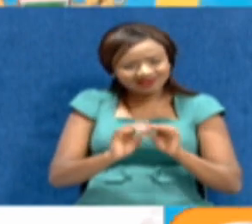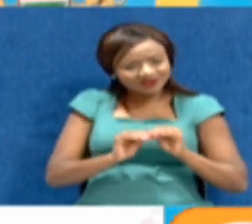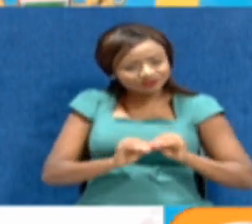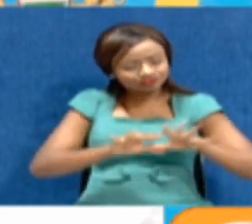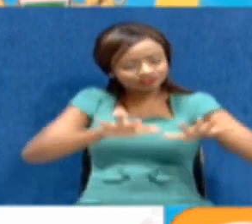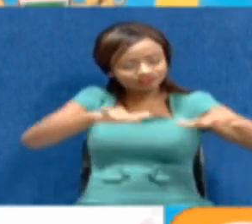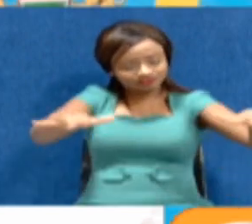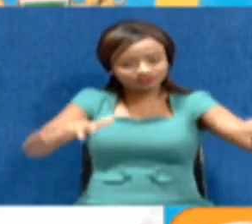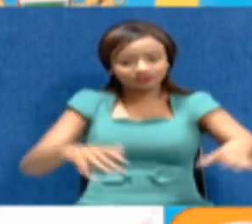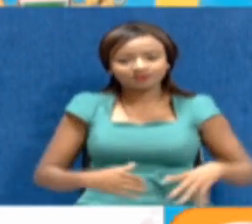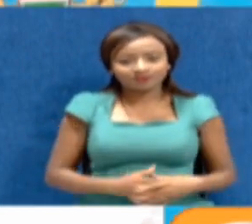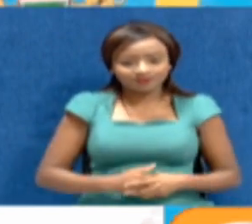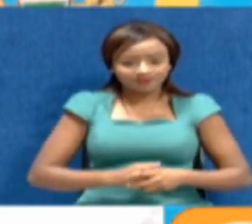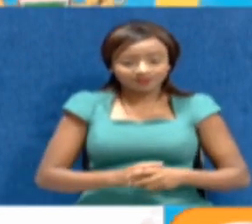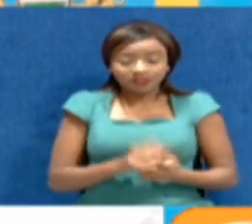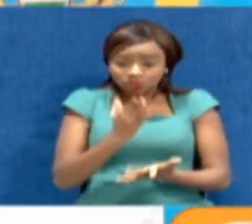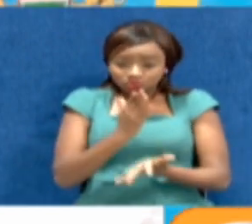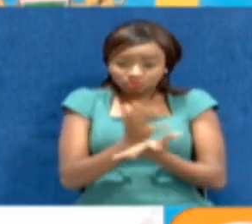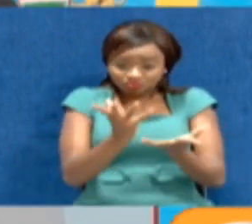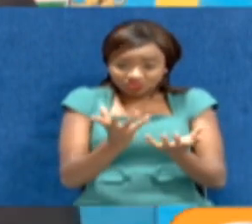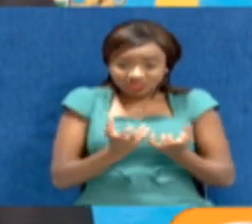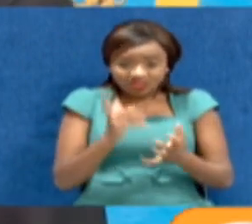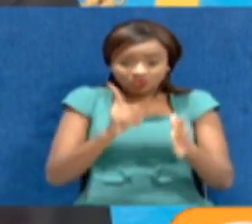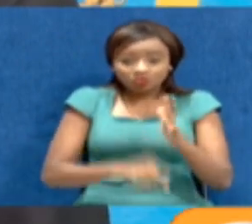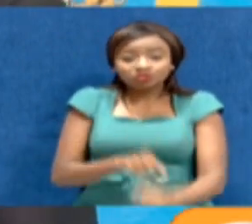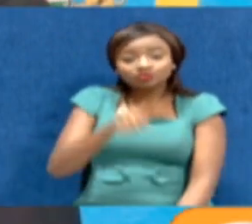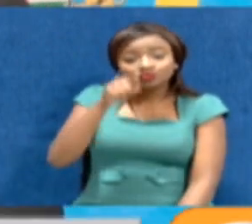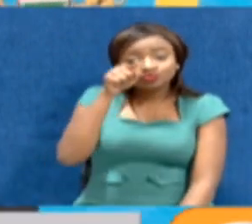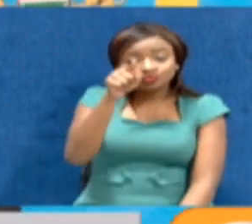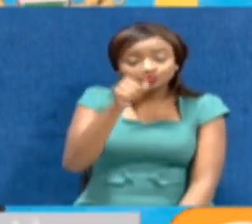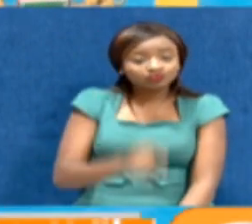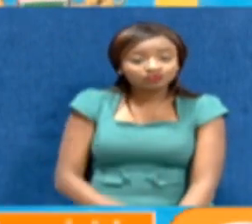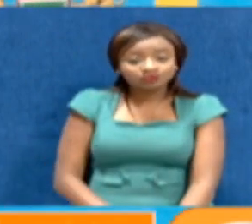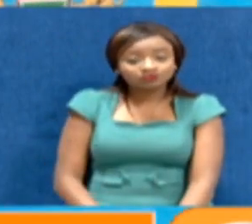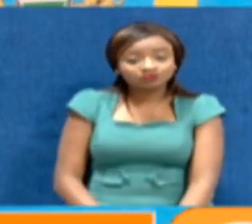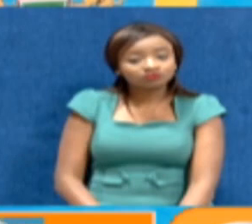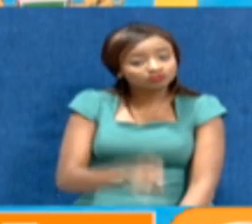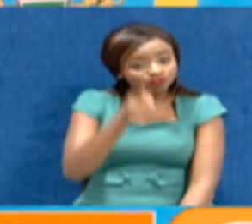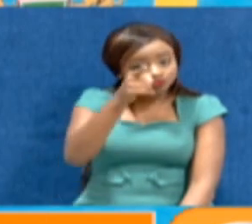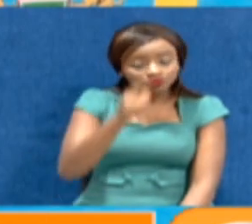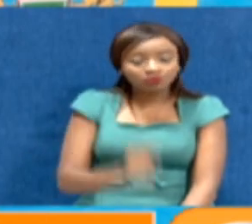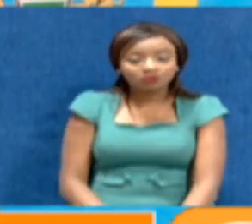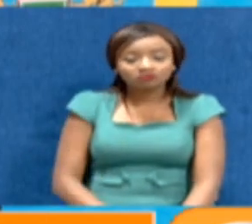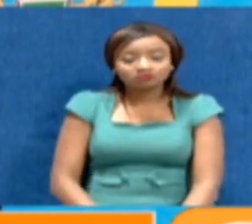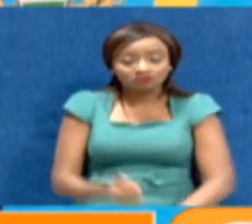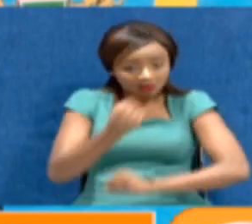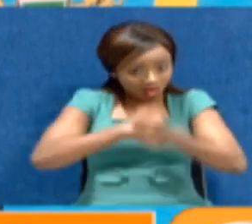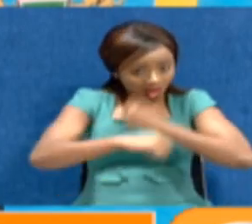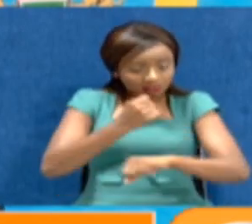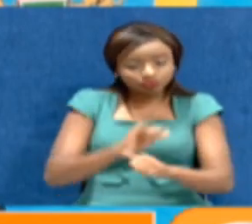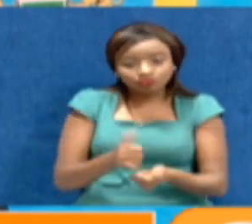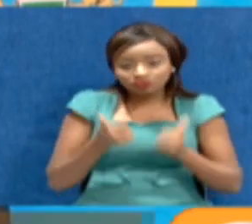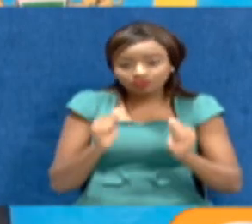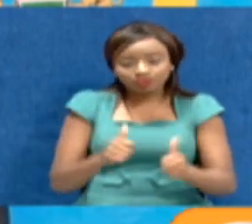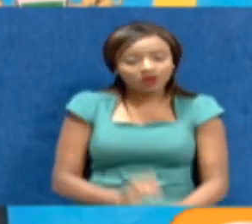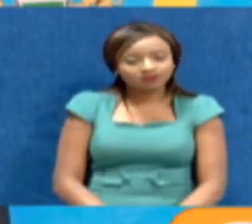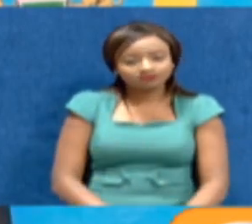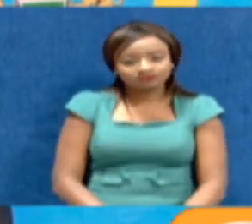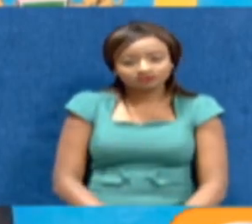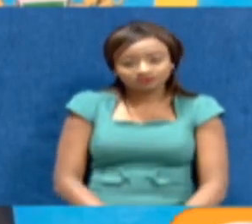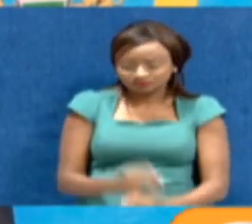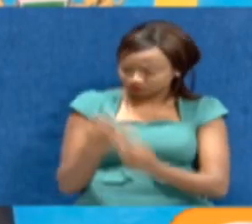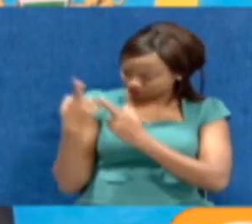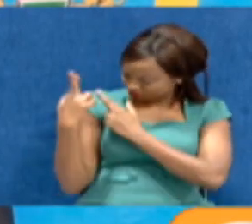the community. It requires the citizenry also to play their part and take